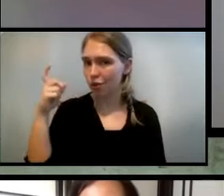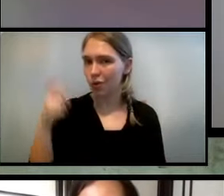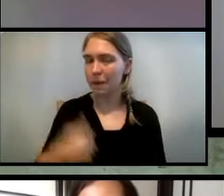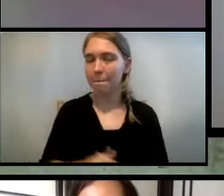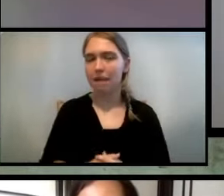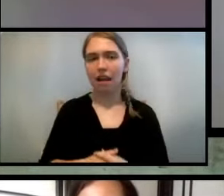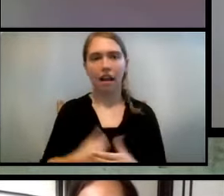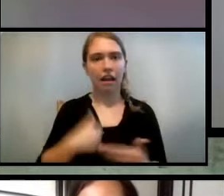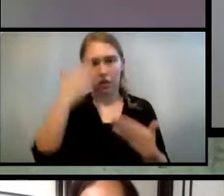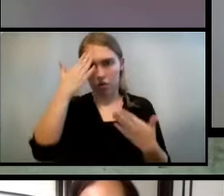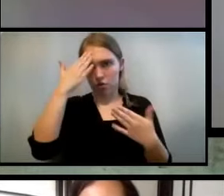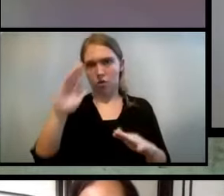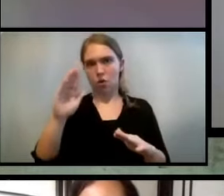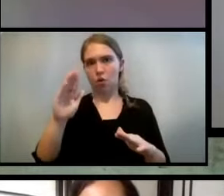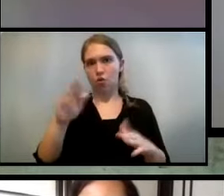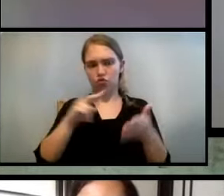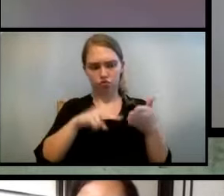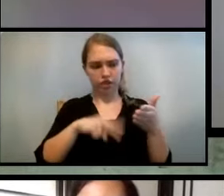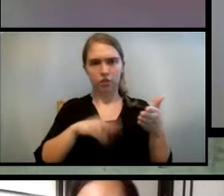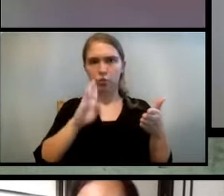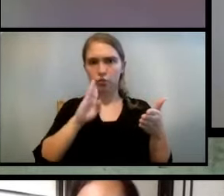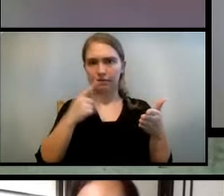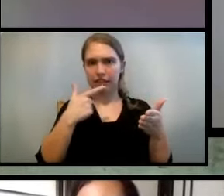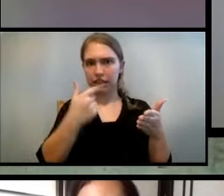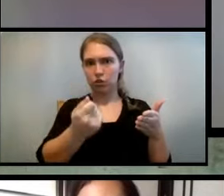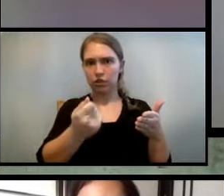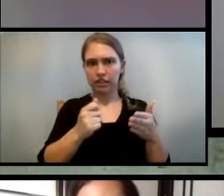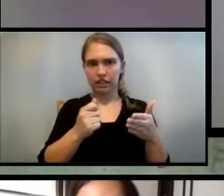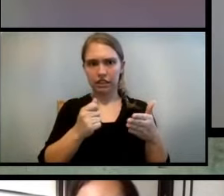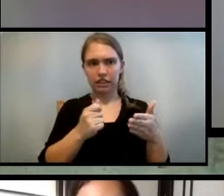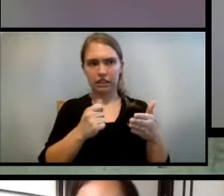that readers would be interested in this kind of thing as much as I was,